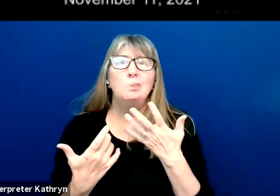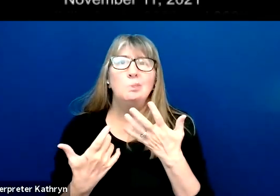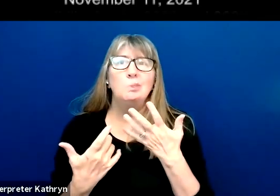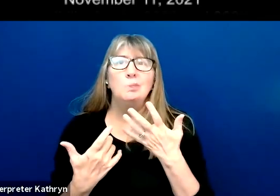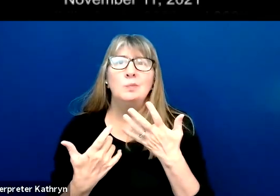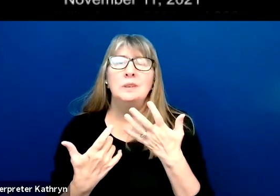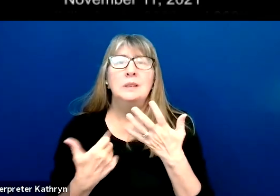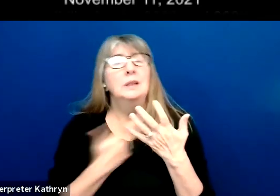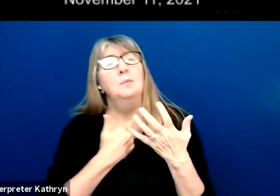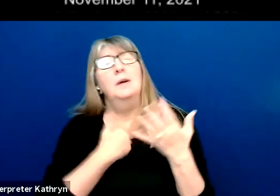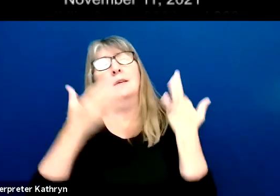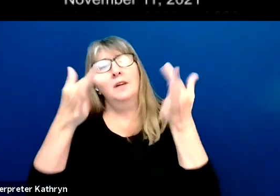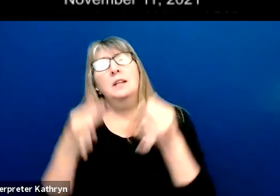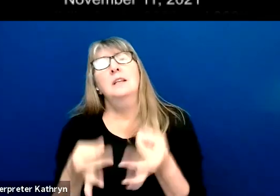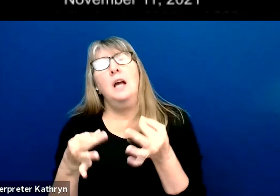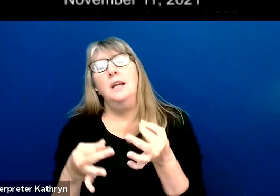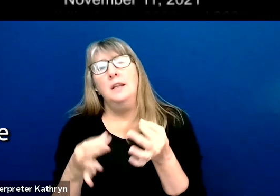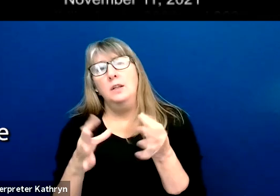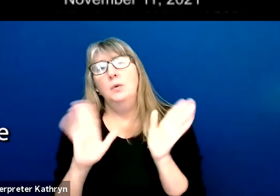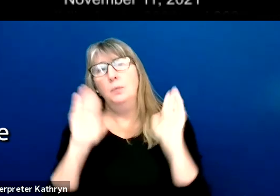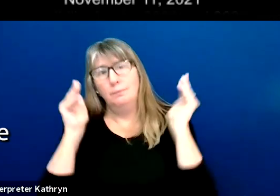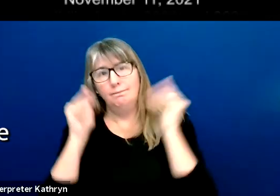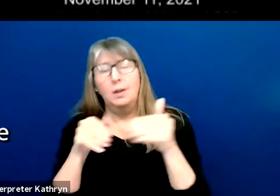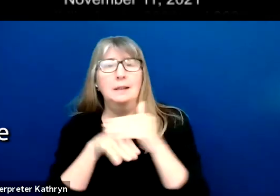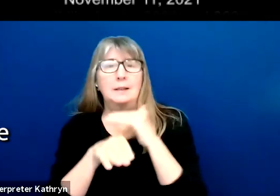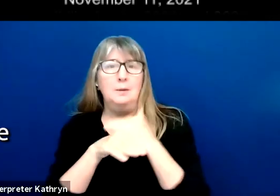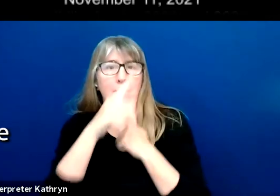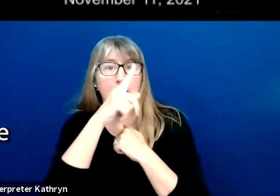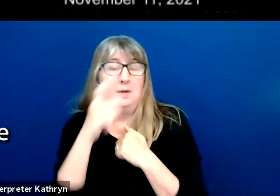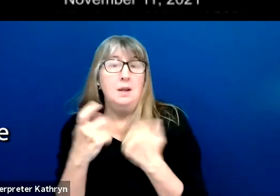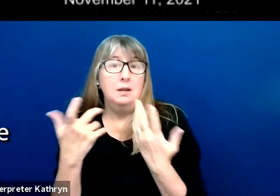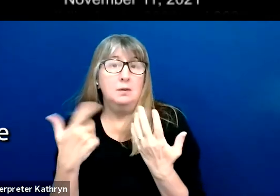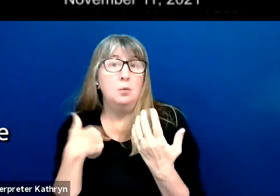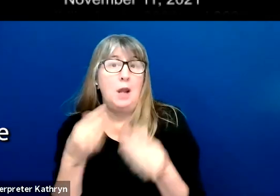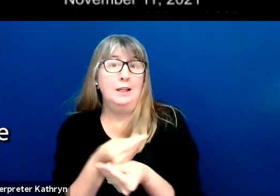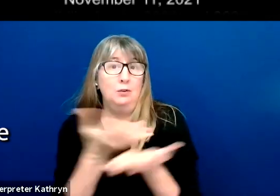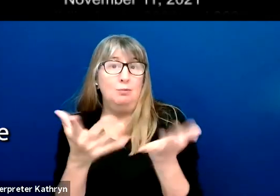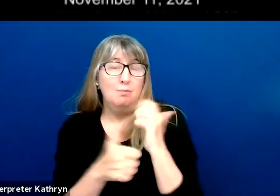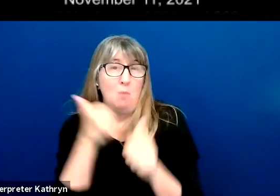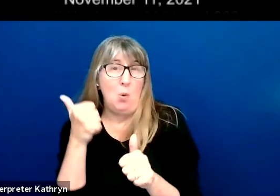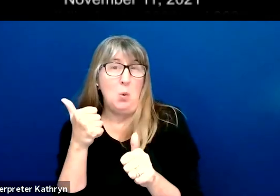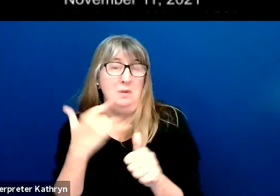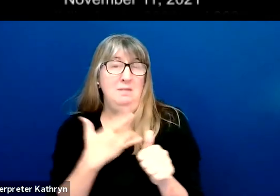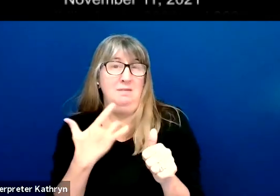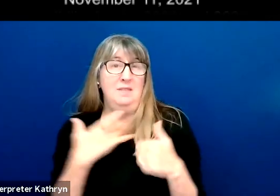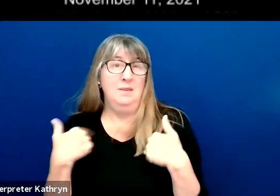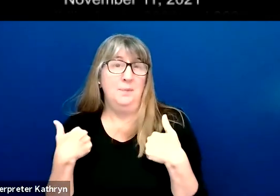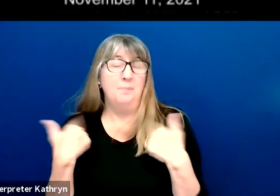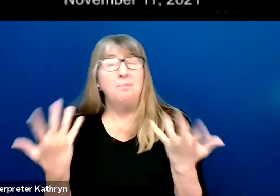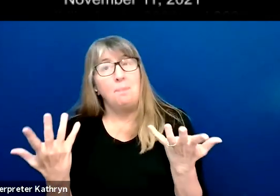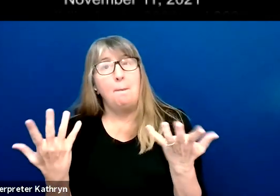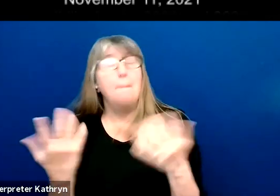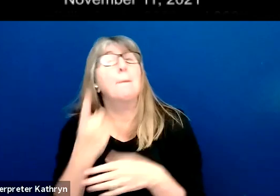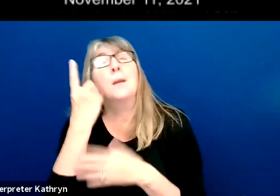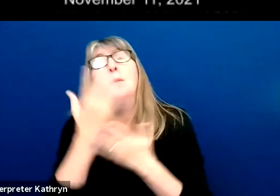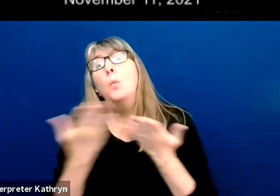I decided to pivot into accessibility because it was where I could contribute the most, I think. But one of the